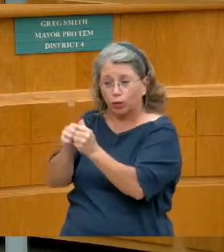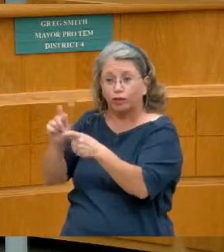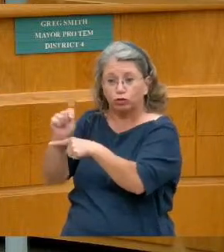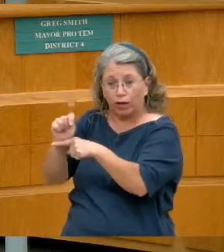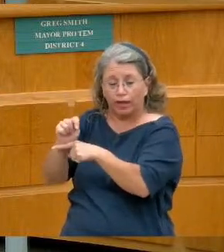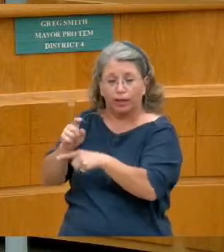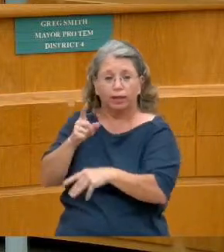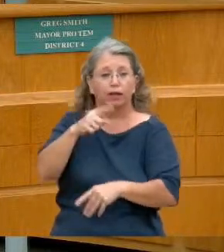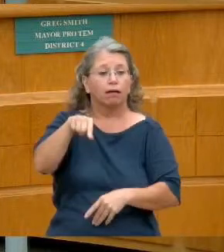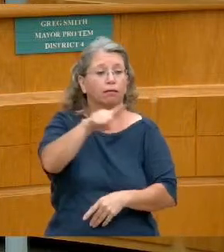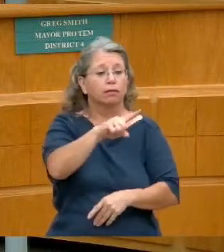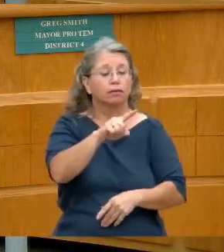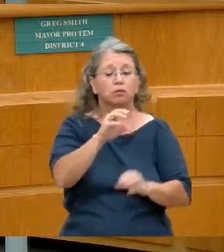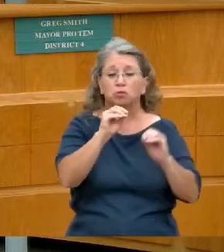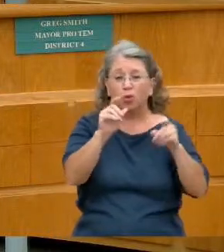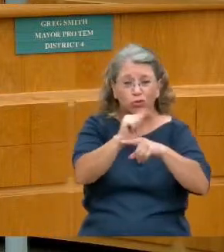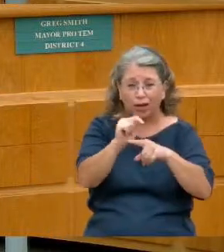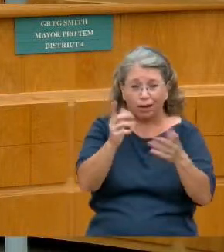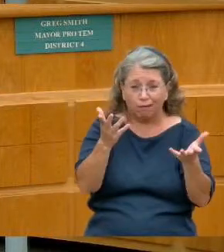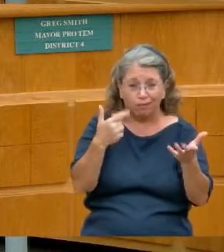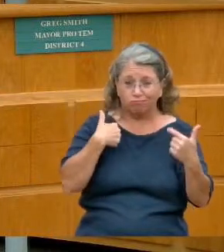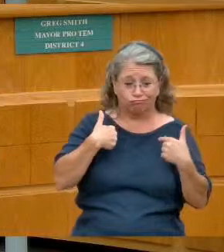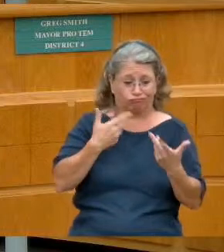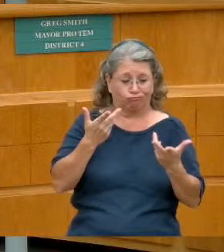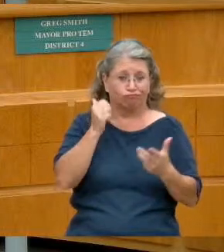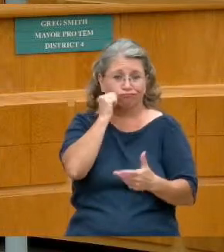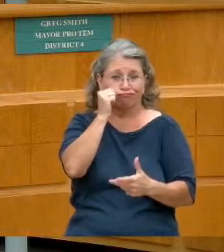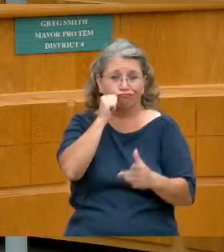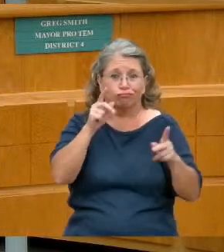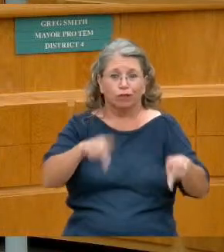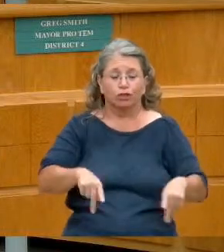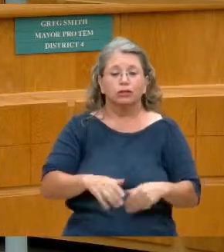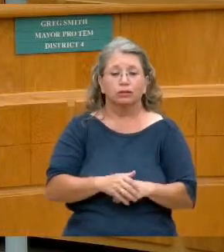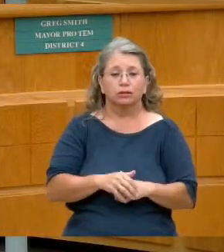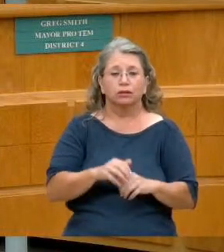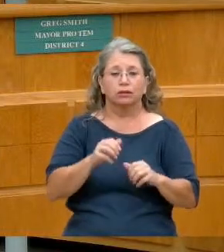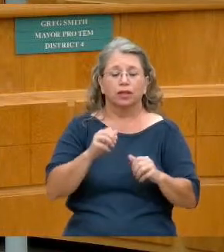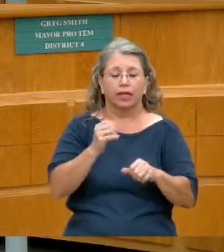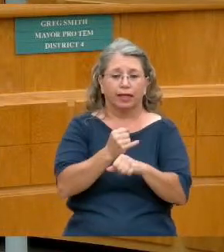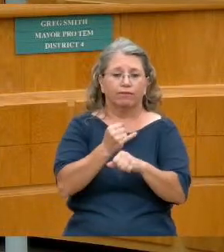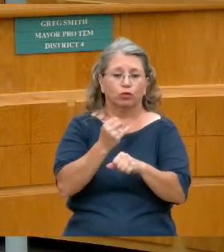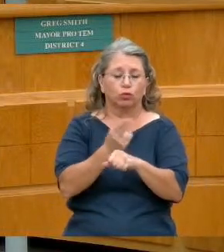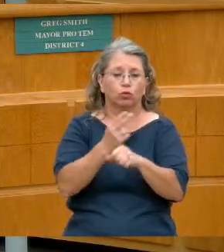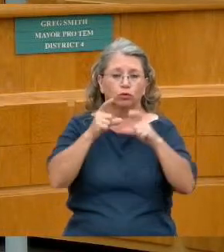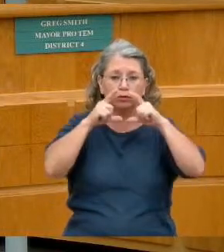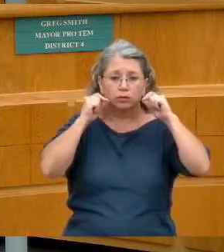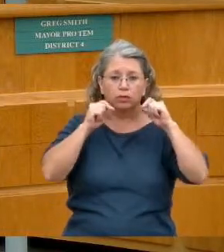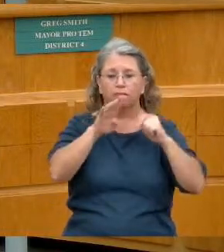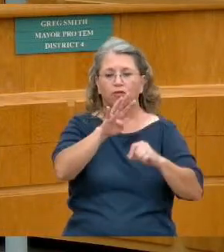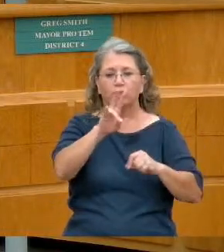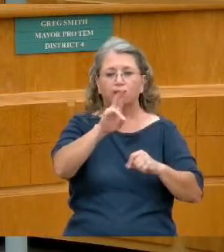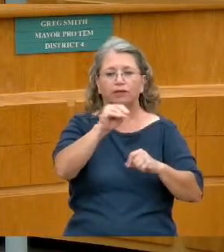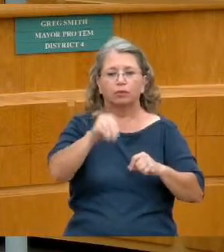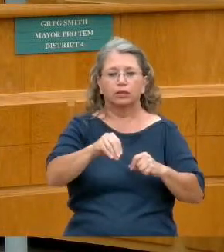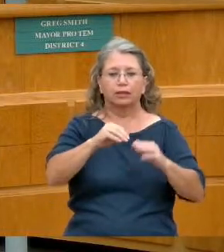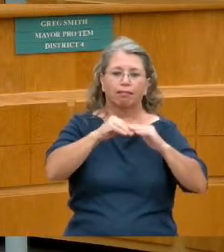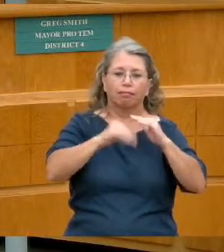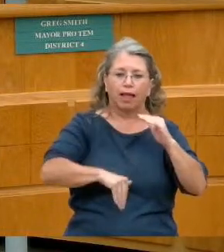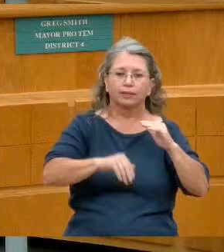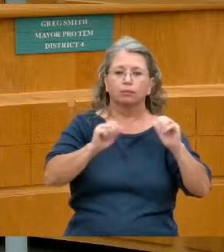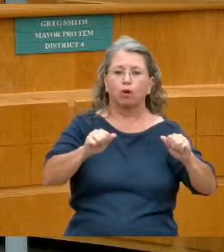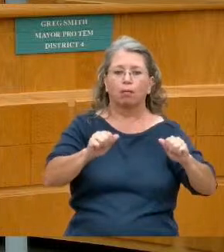they're 47% less likely to contract a virus in general if they wear a face covering. So face coverings